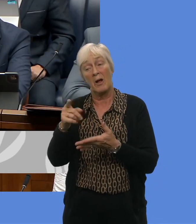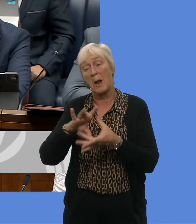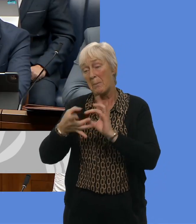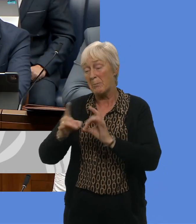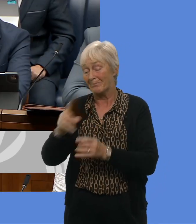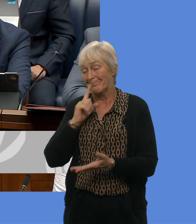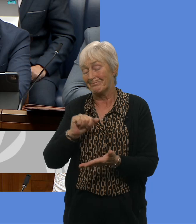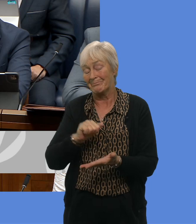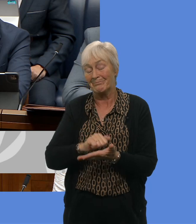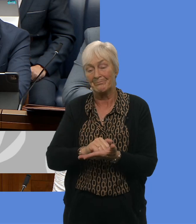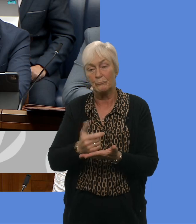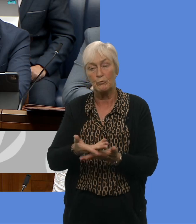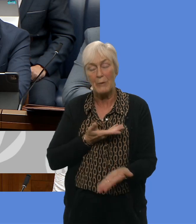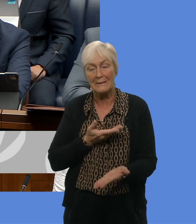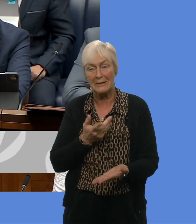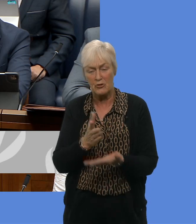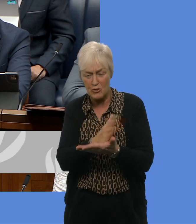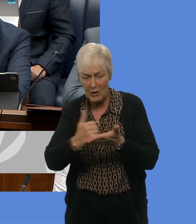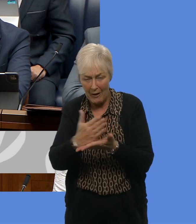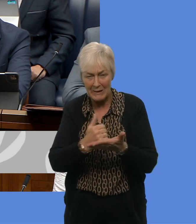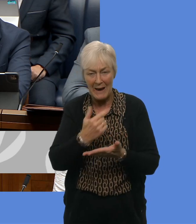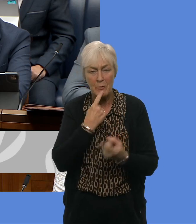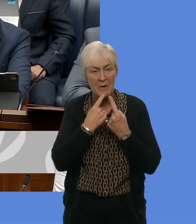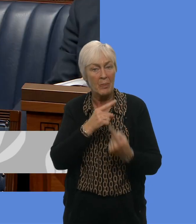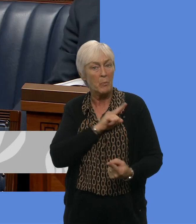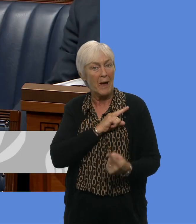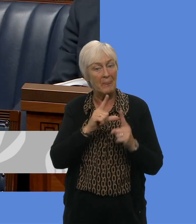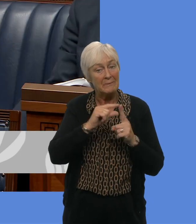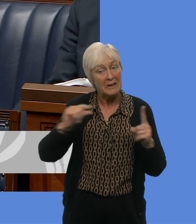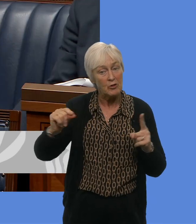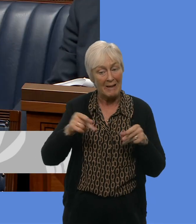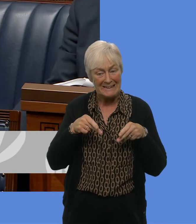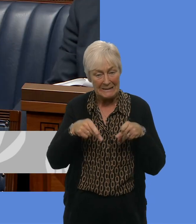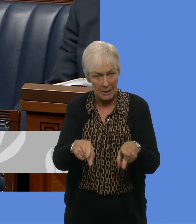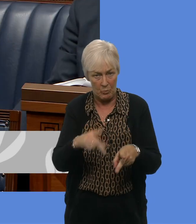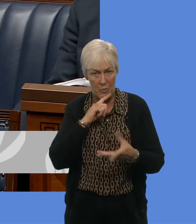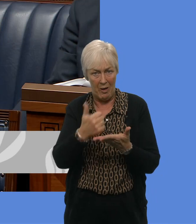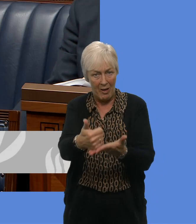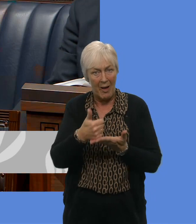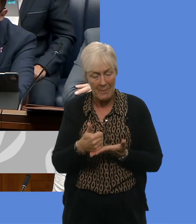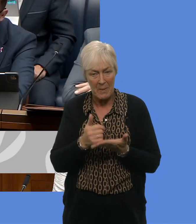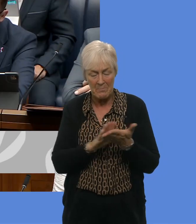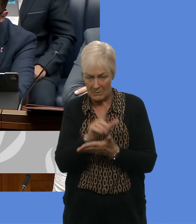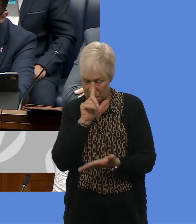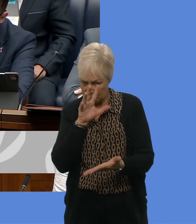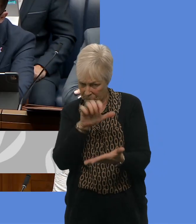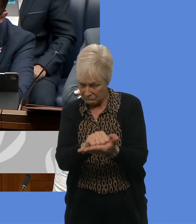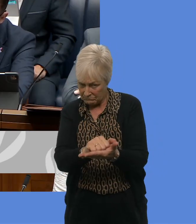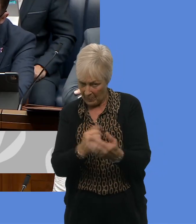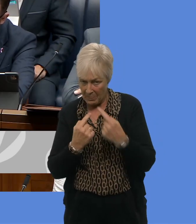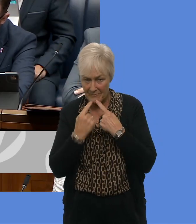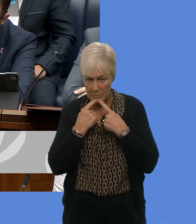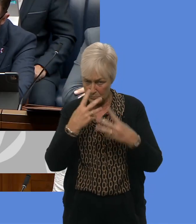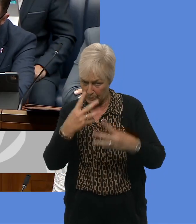in terms of that sharing of information. That's why this digital scheme actually will be helpful, because it will help capture that data and make